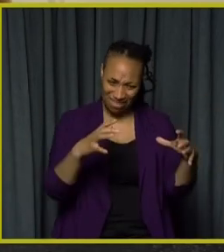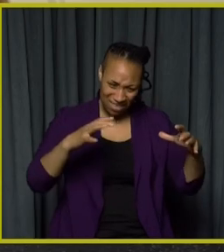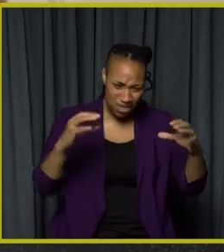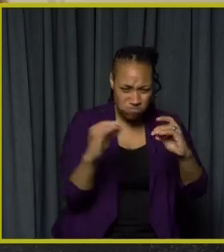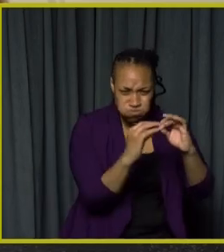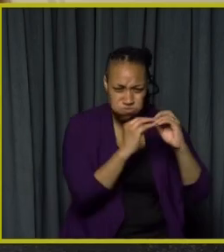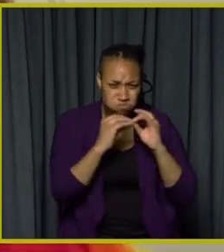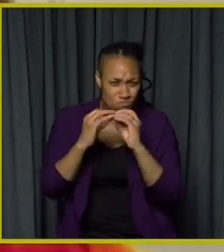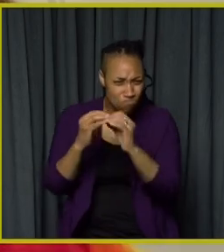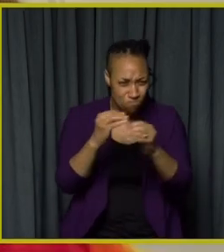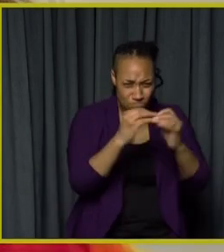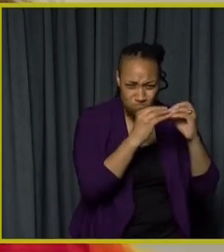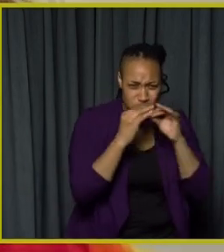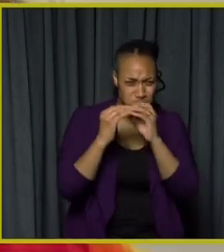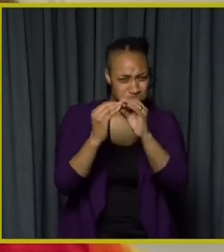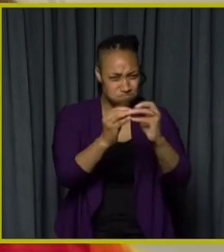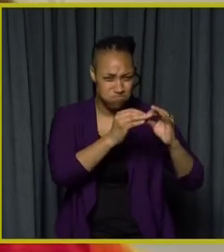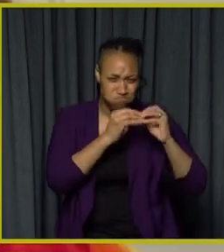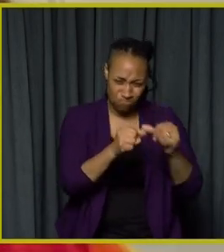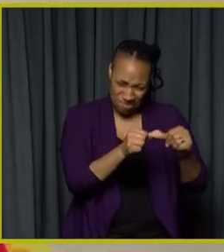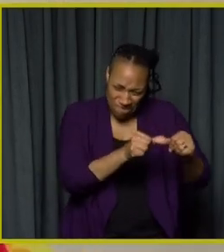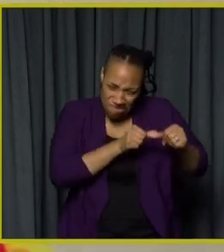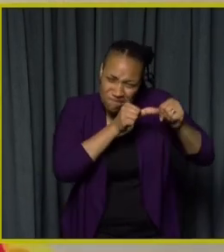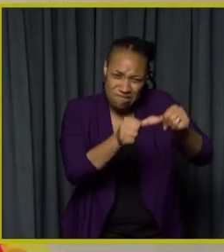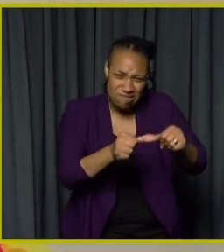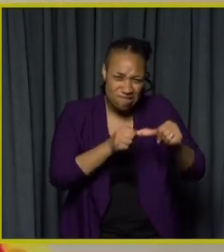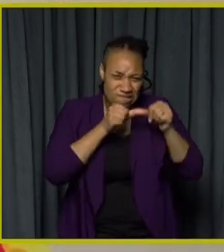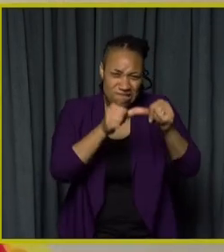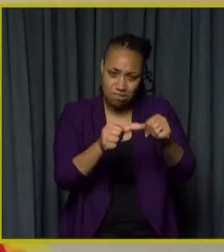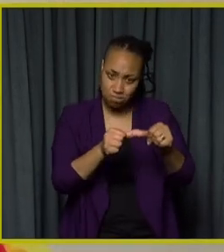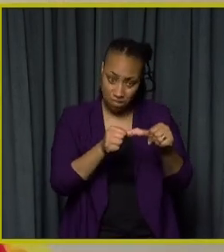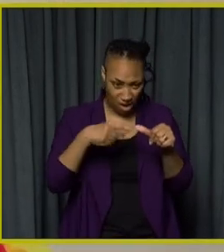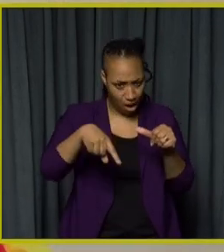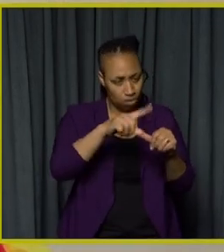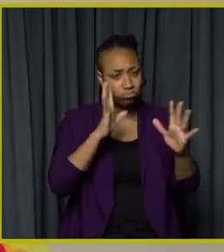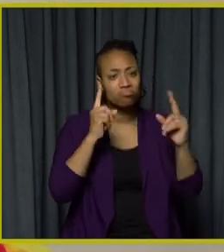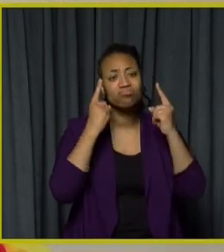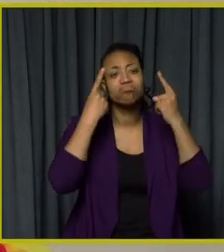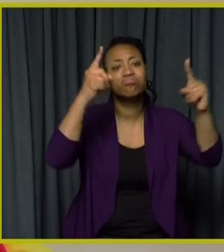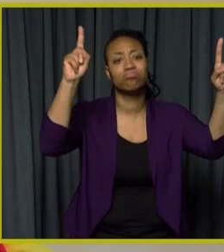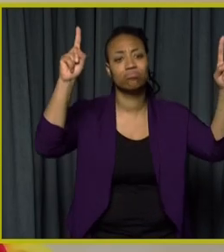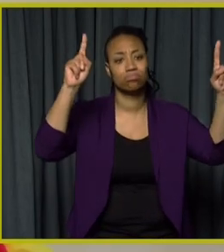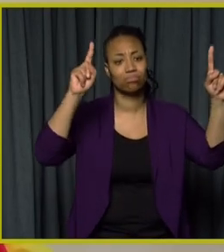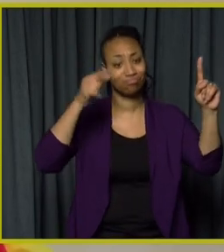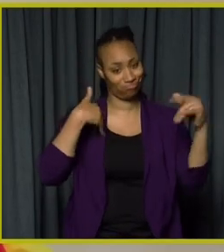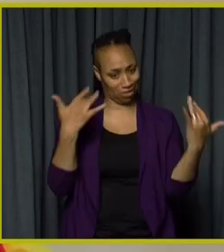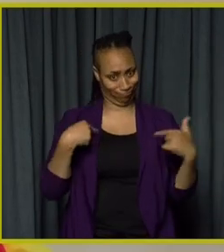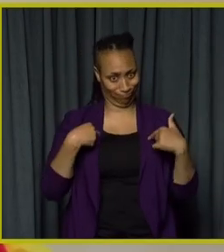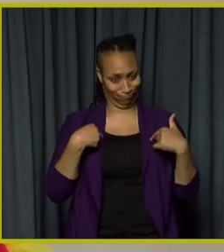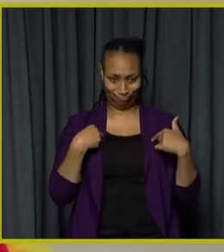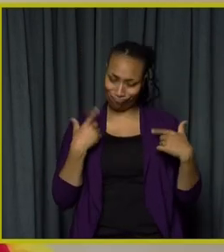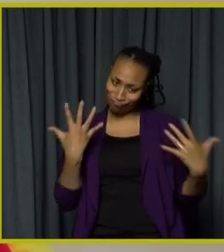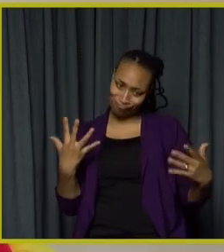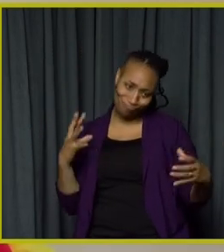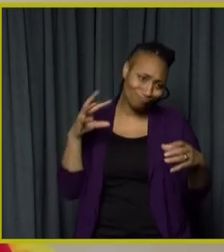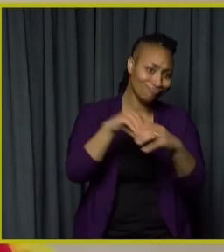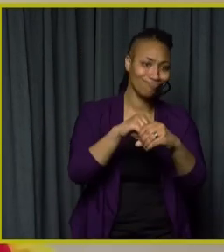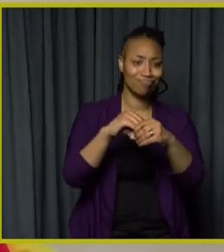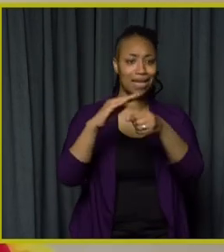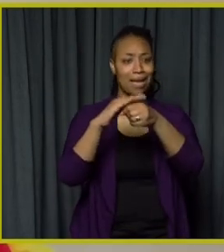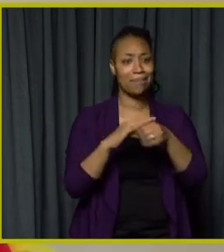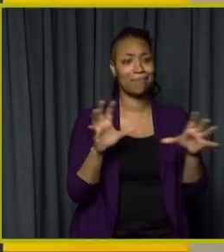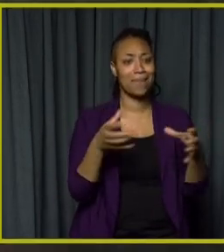assure that democracy will survive. And that's why I'm part of the Poor People's Campaign, a national call for